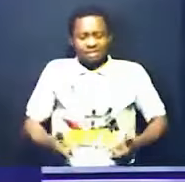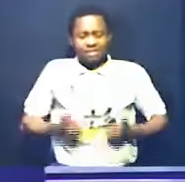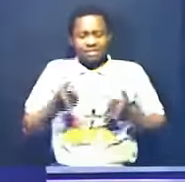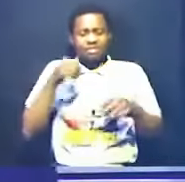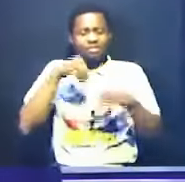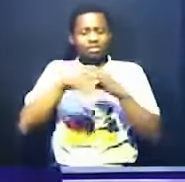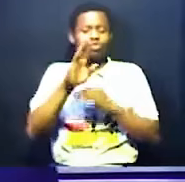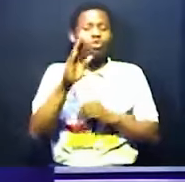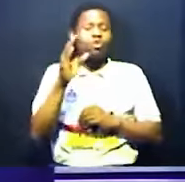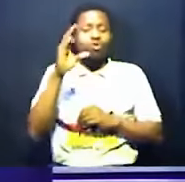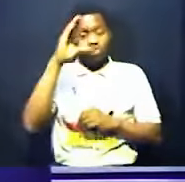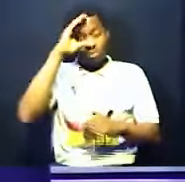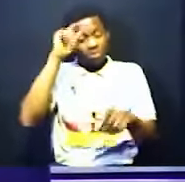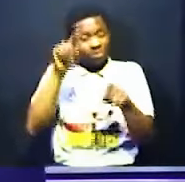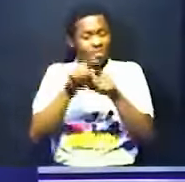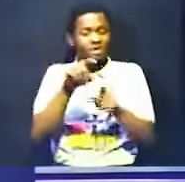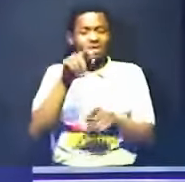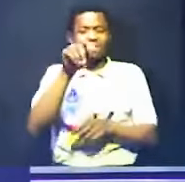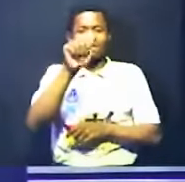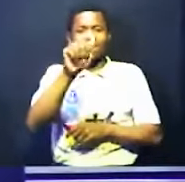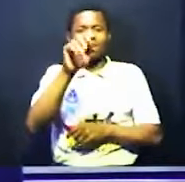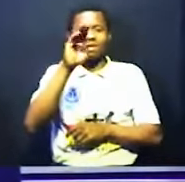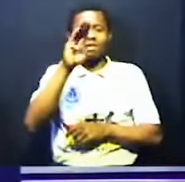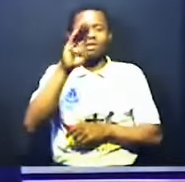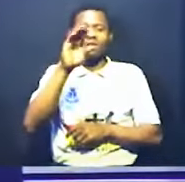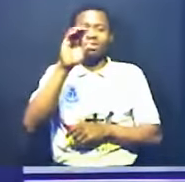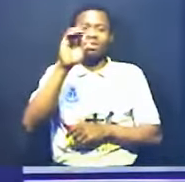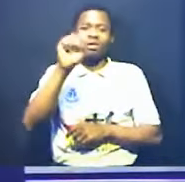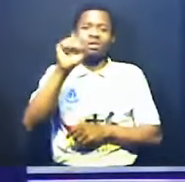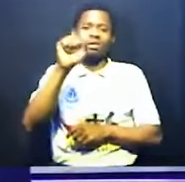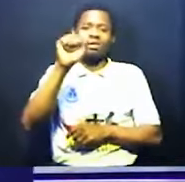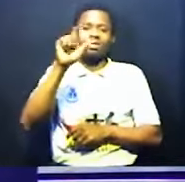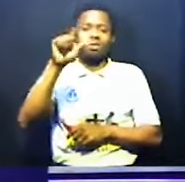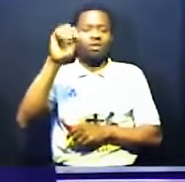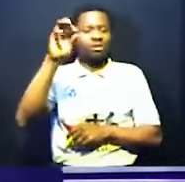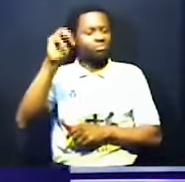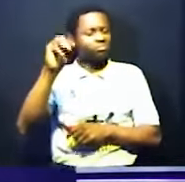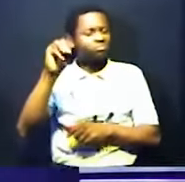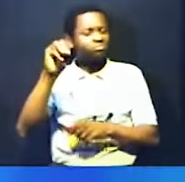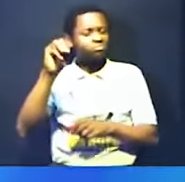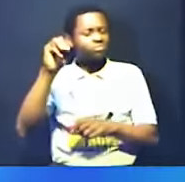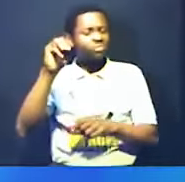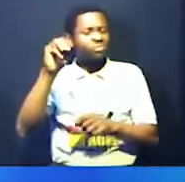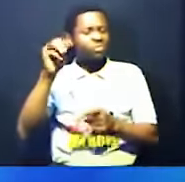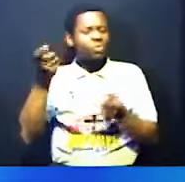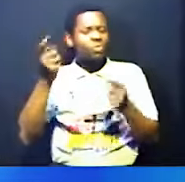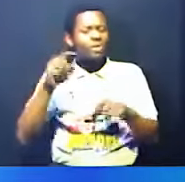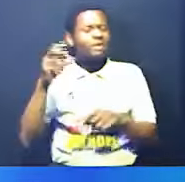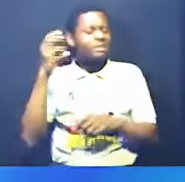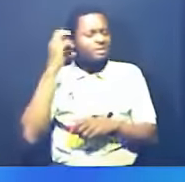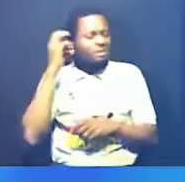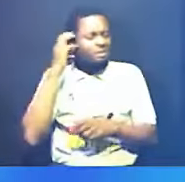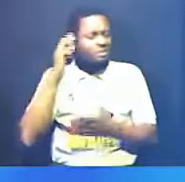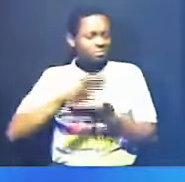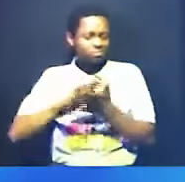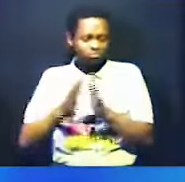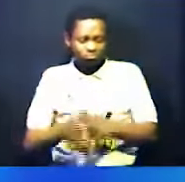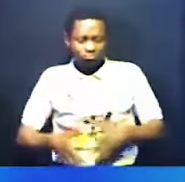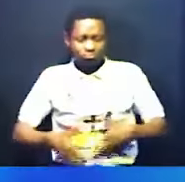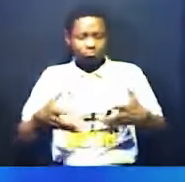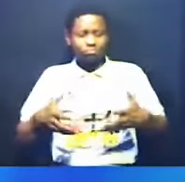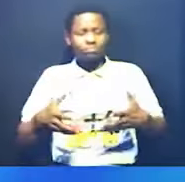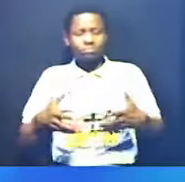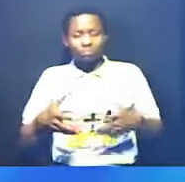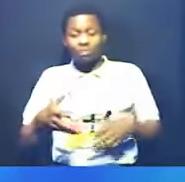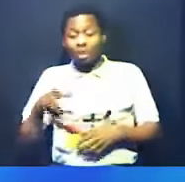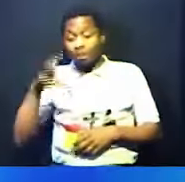he was furious. And Absalom never said a word to Amnon, either good or bad. He hated